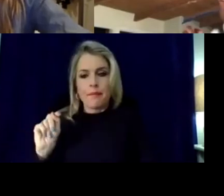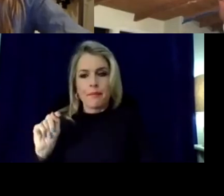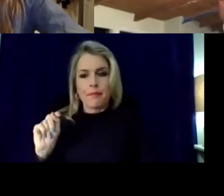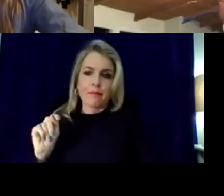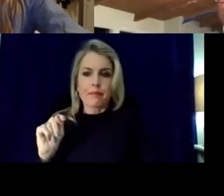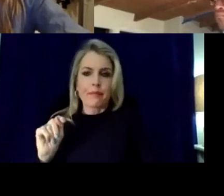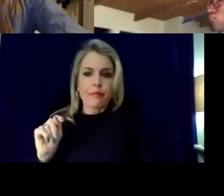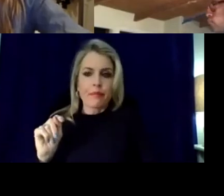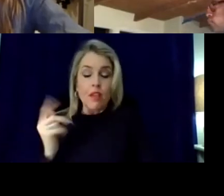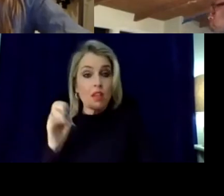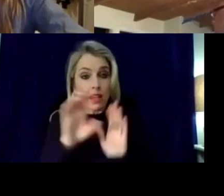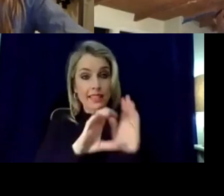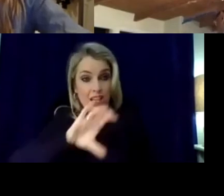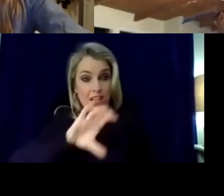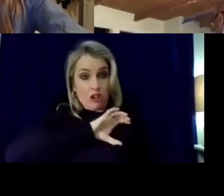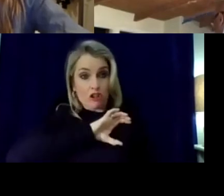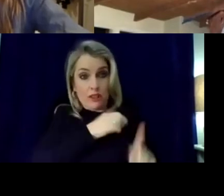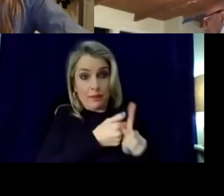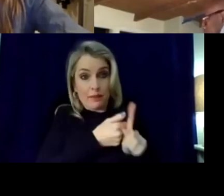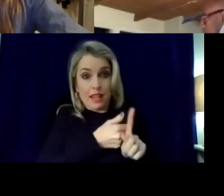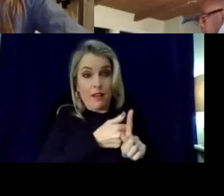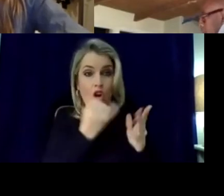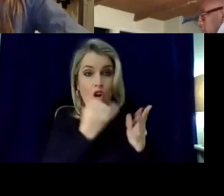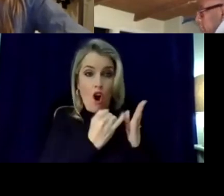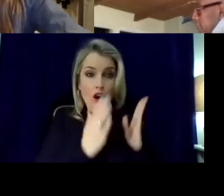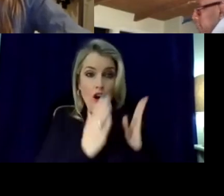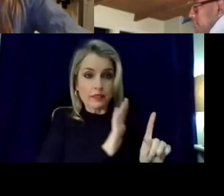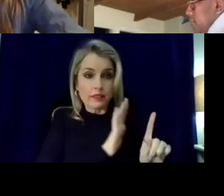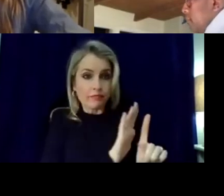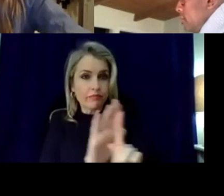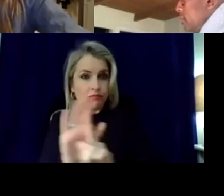The characters themselves being artists,